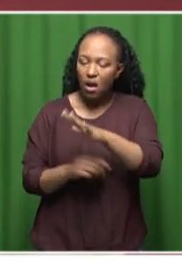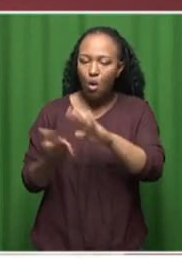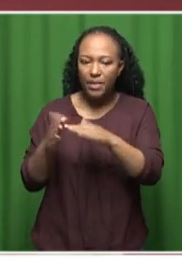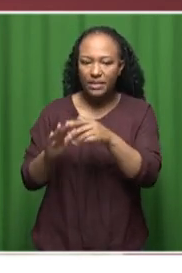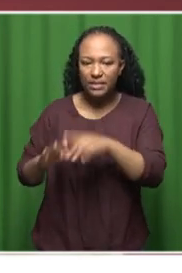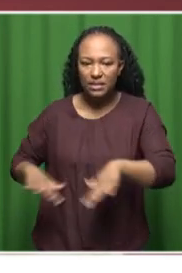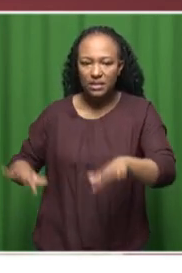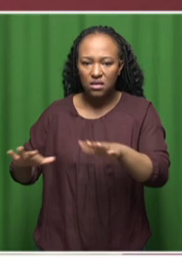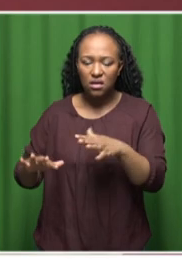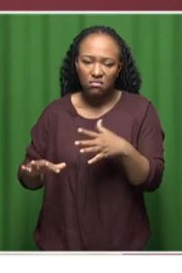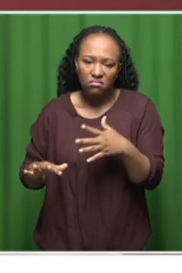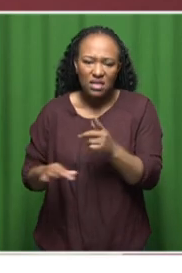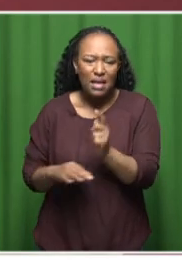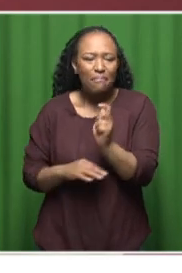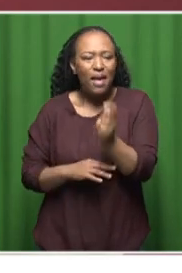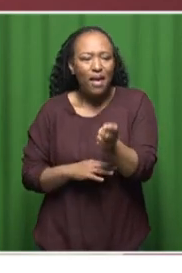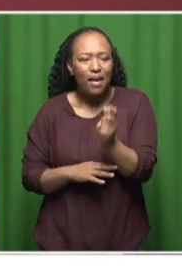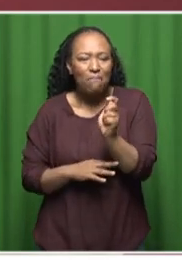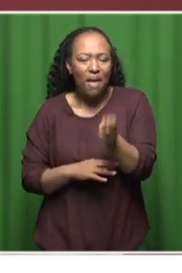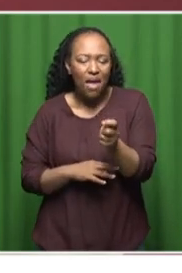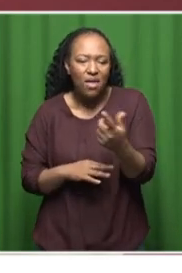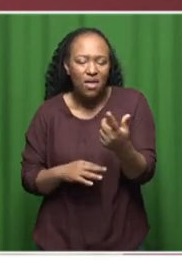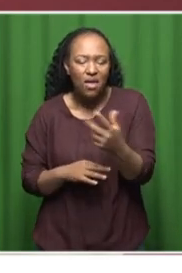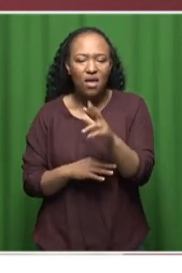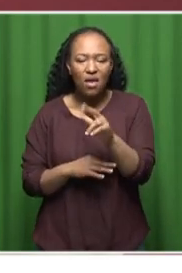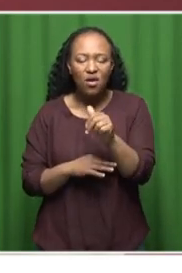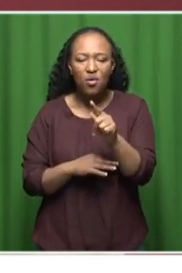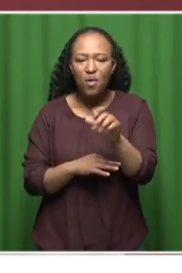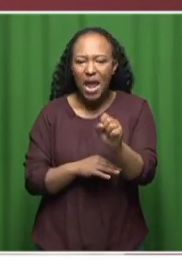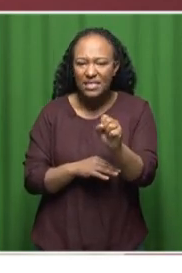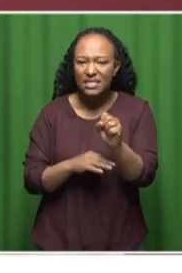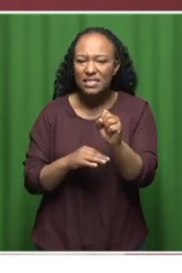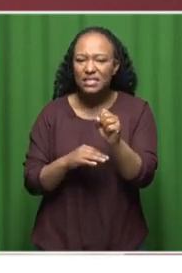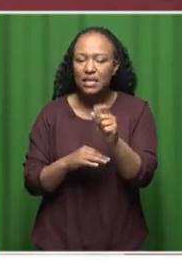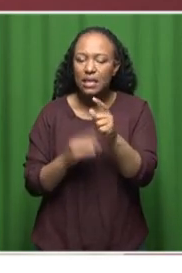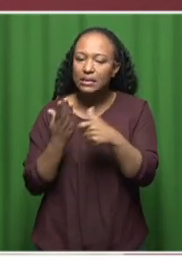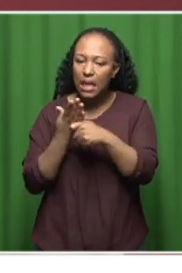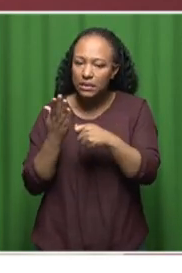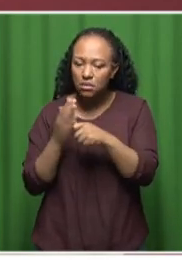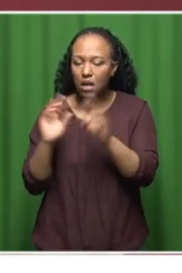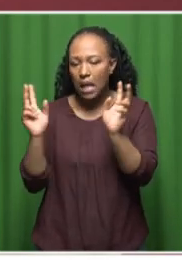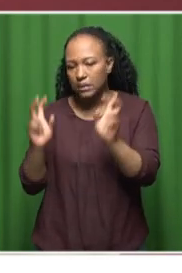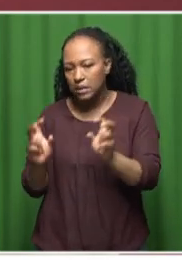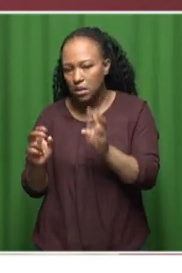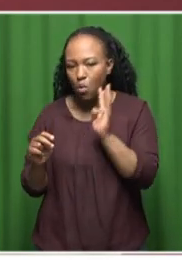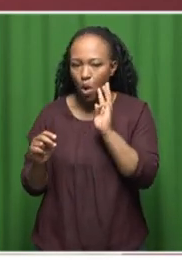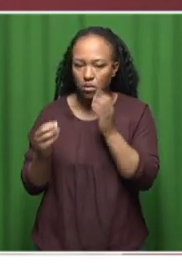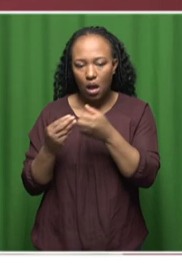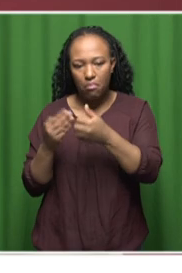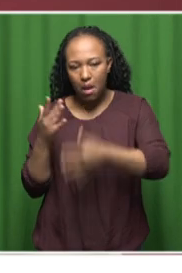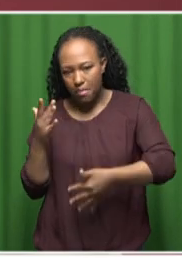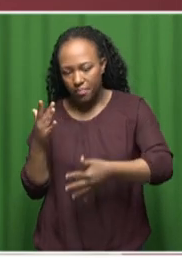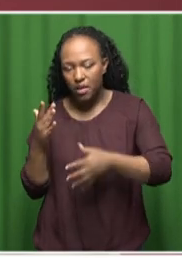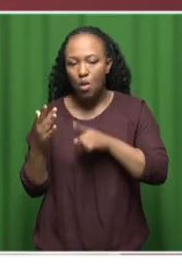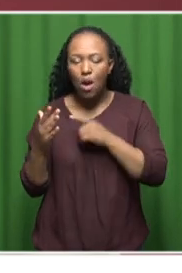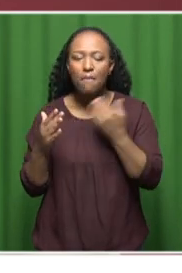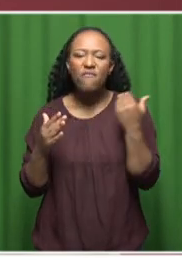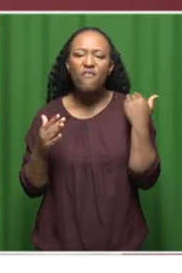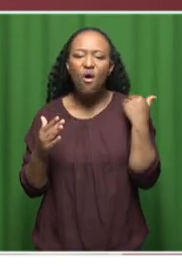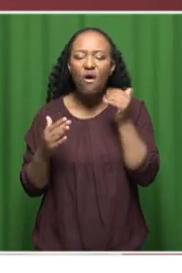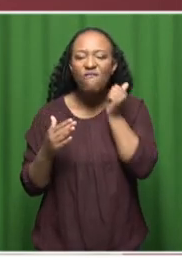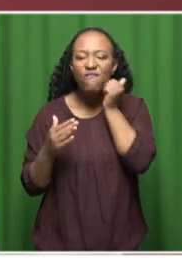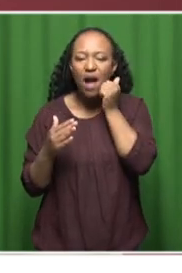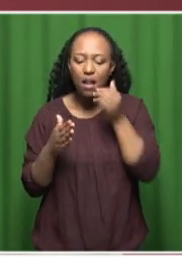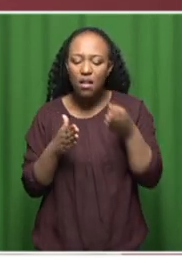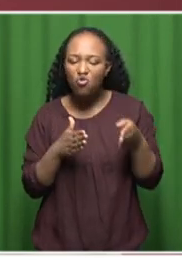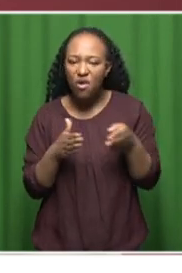maybe who follows up on the Vaal would remember there was this big issue about the pollution of the Vaal River to an extent that the Department of